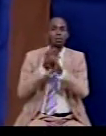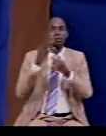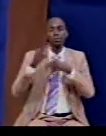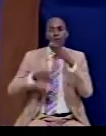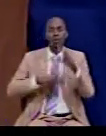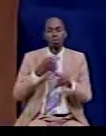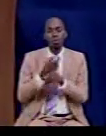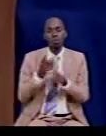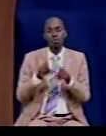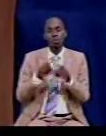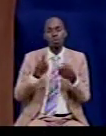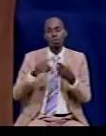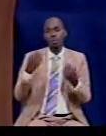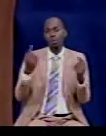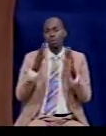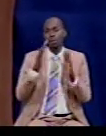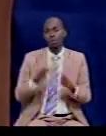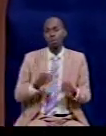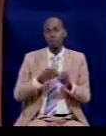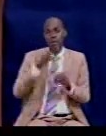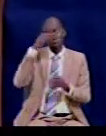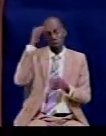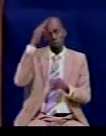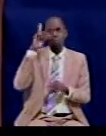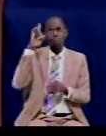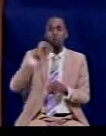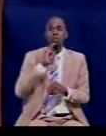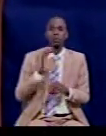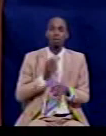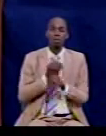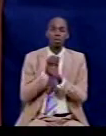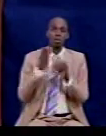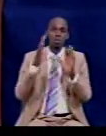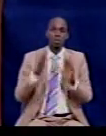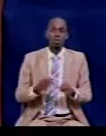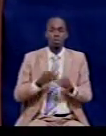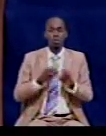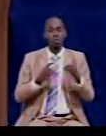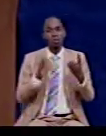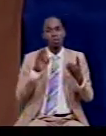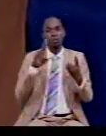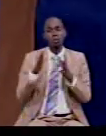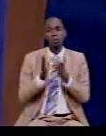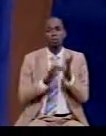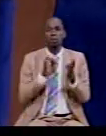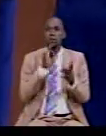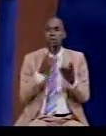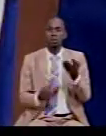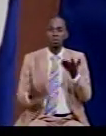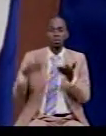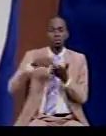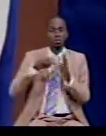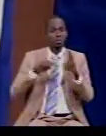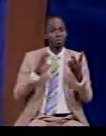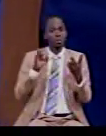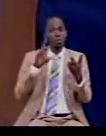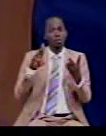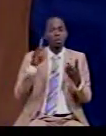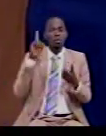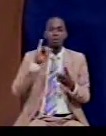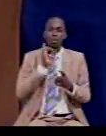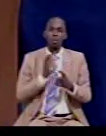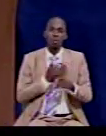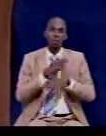1 Corinthians, Jesus is the resurrection. In 2 Corinthians, he's our comfort. And in Galatians, he's our liberty. In him, we have freedom. And